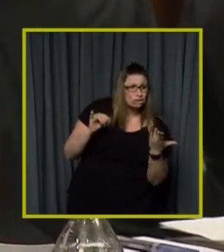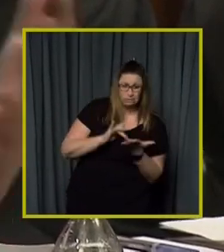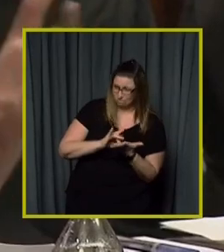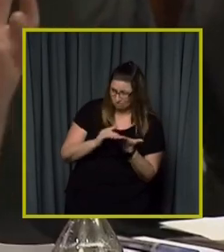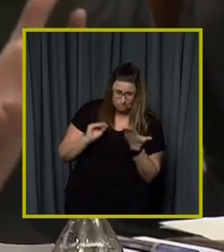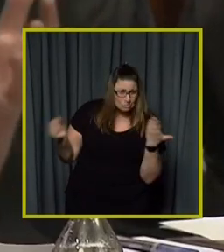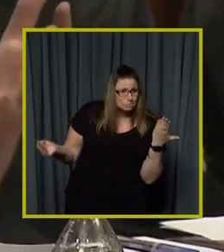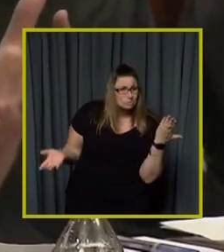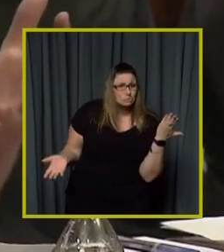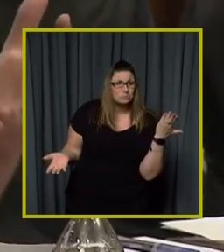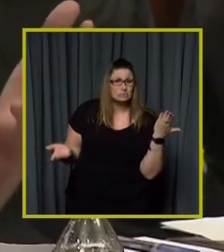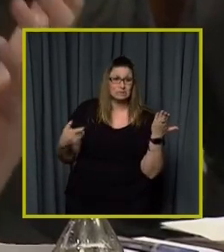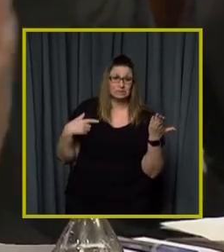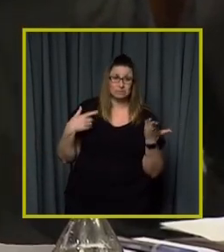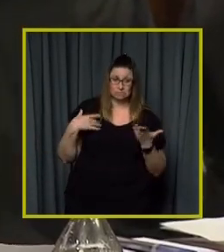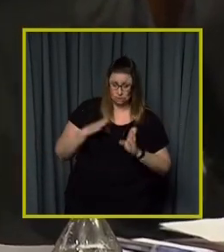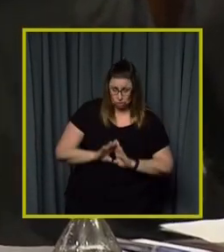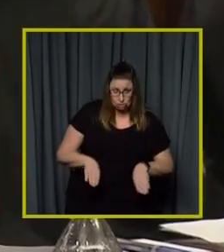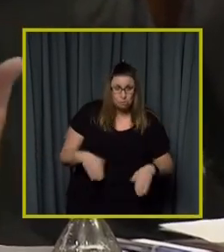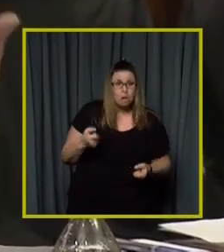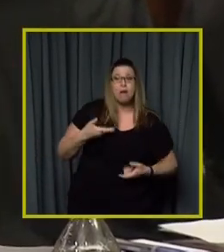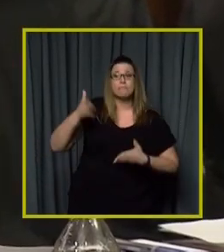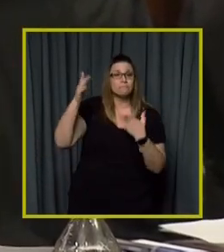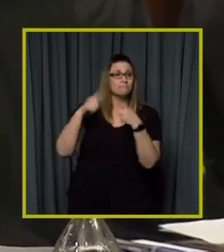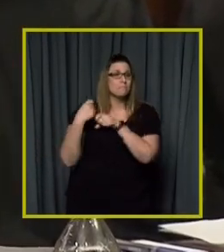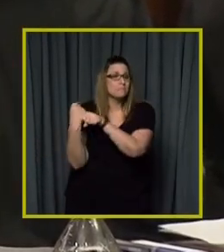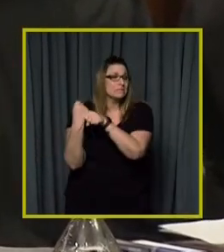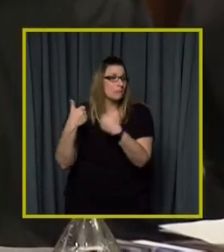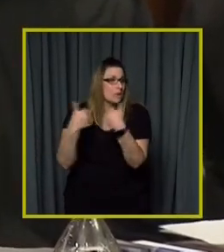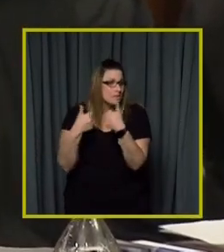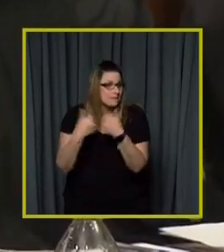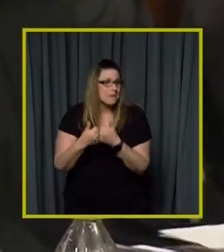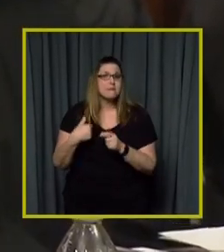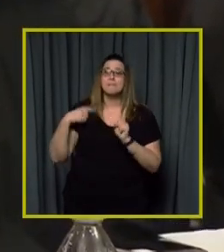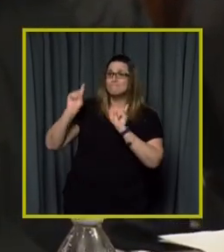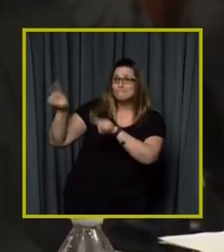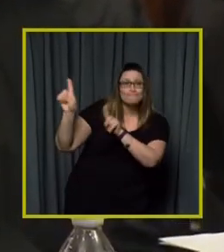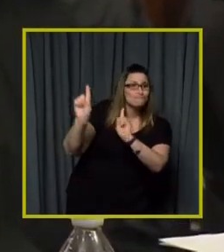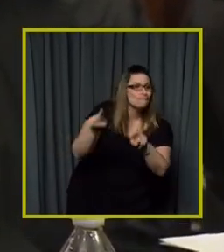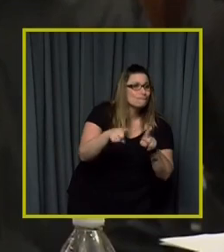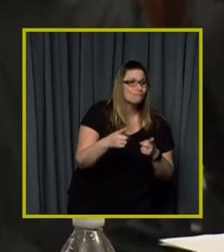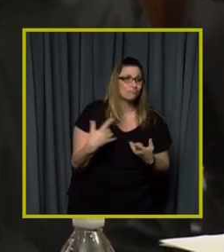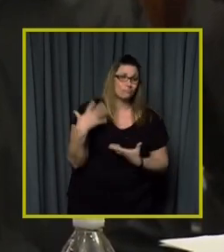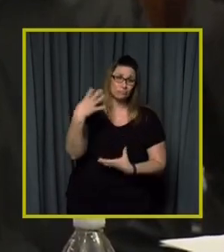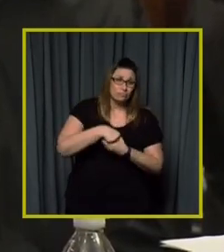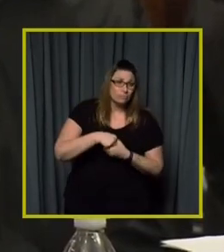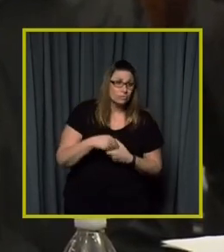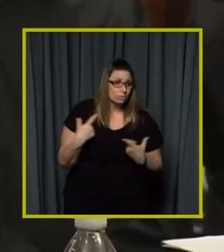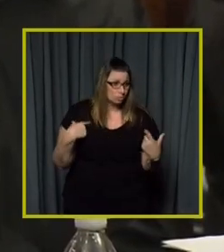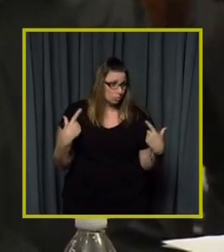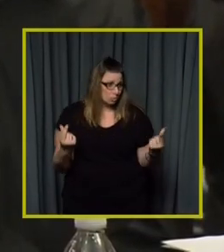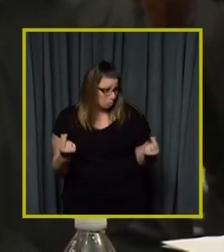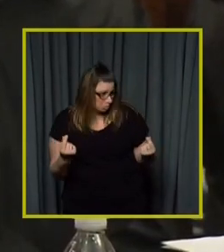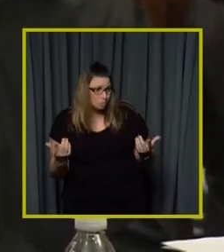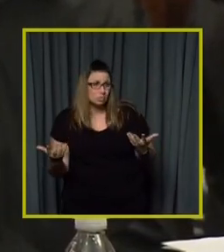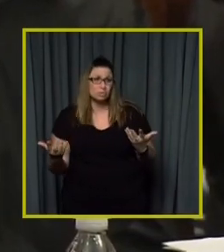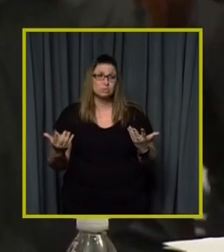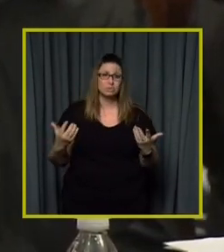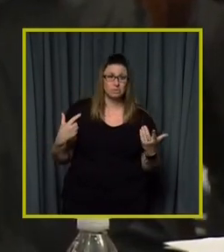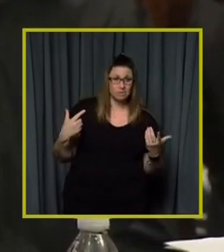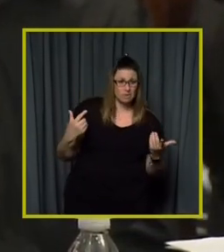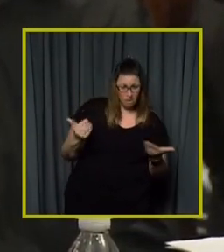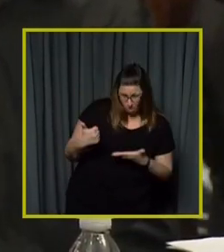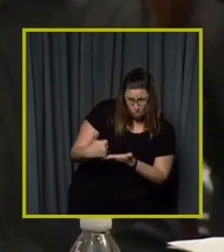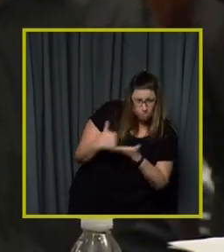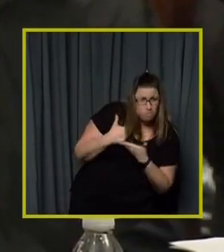games. I'm doing everything that I can. I'm organizing around other poor people, predominantly low-income moms. And so I just don't think that we